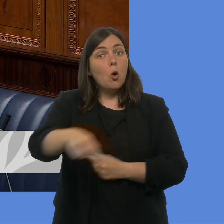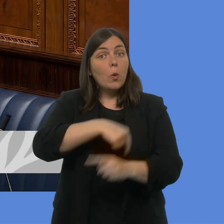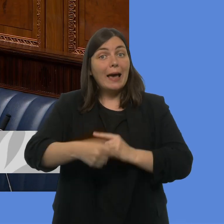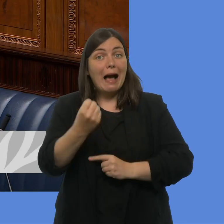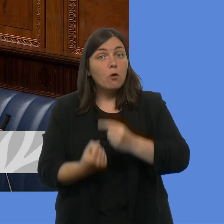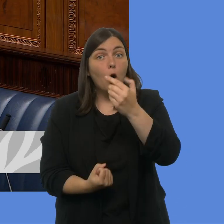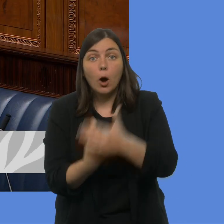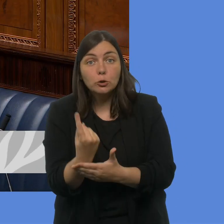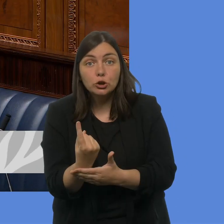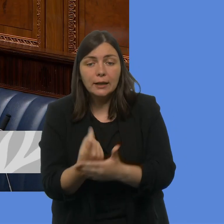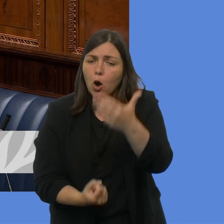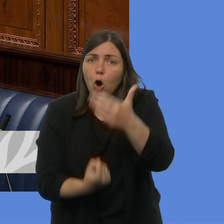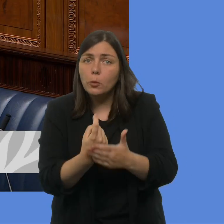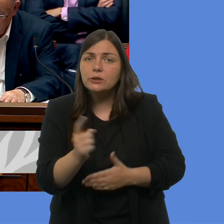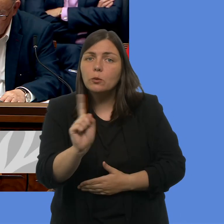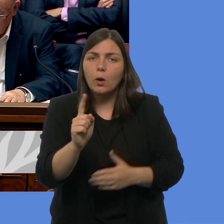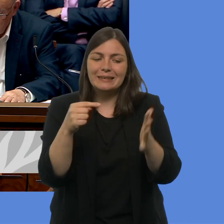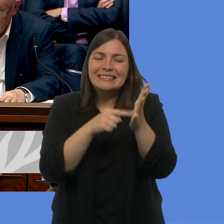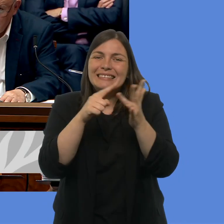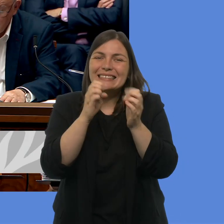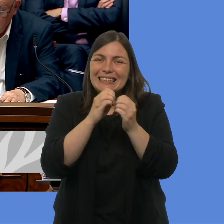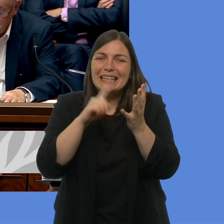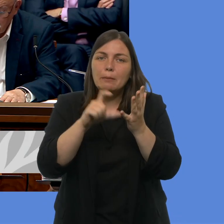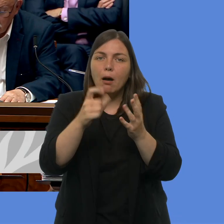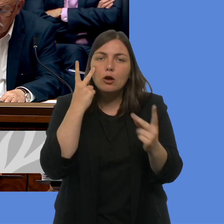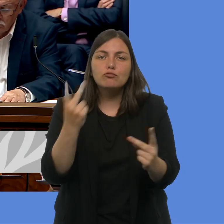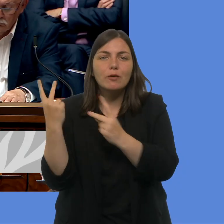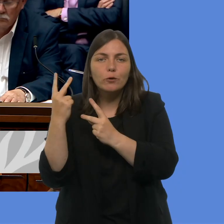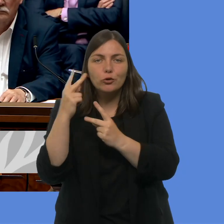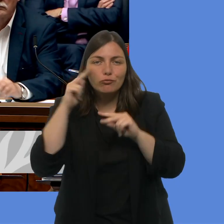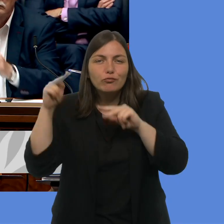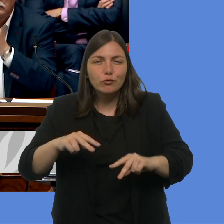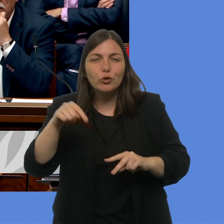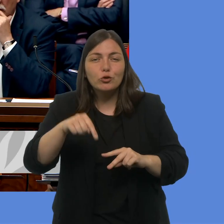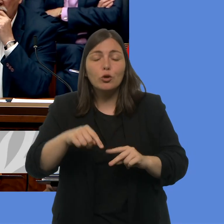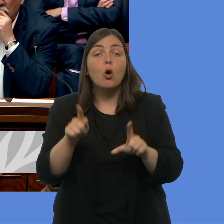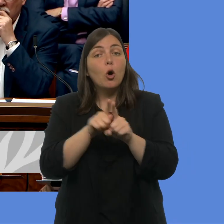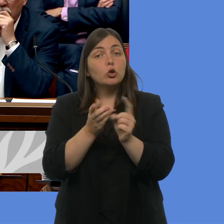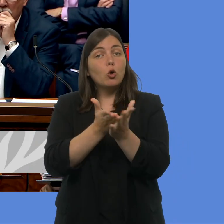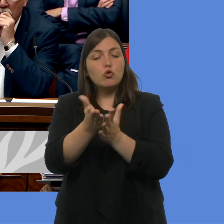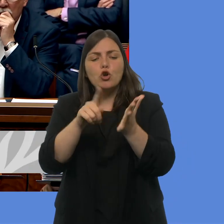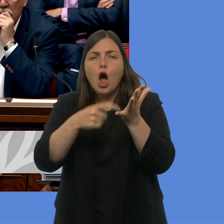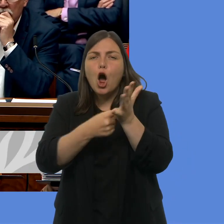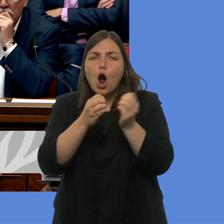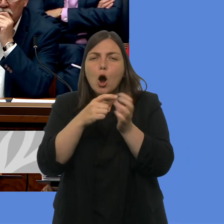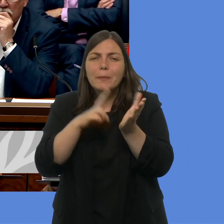the TBUC review, which also includes FIC, and also through urban villages, which are all currently being reviewed by the Executive Office to build on what actually